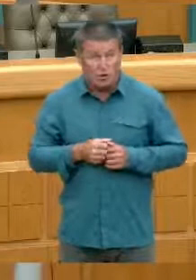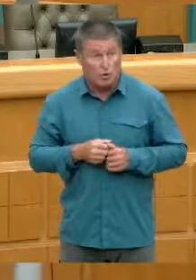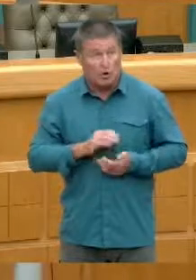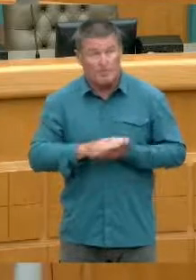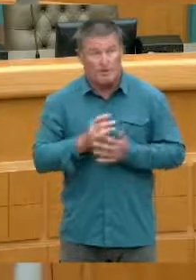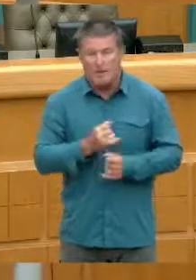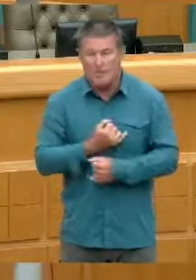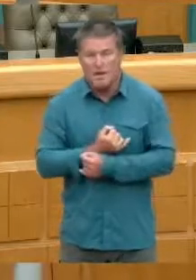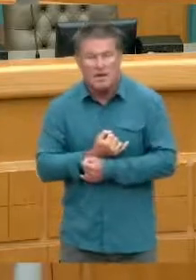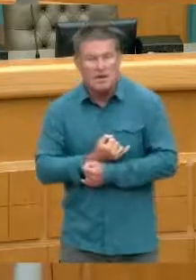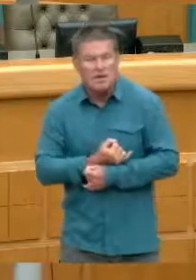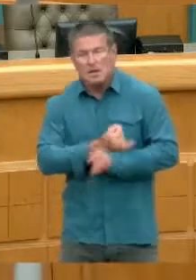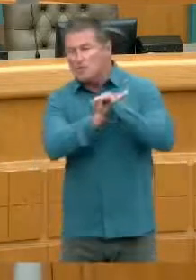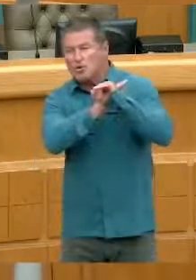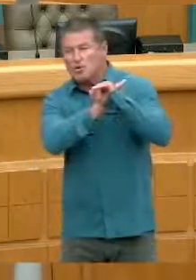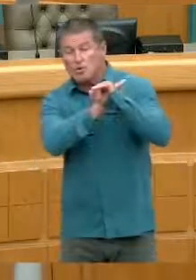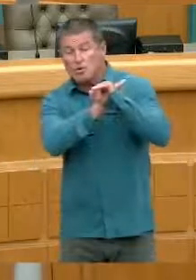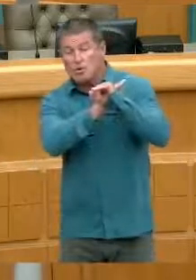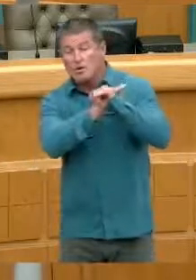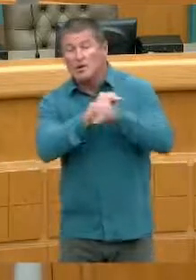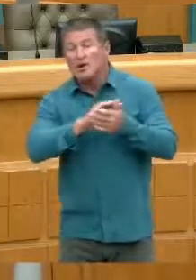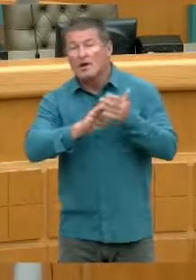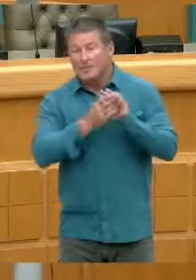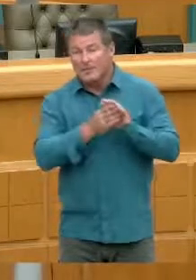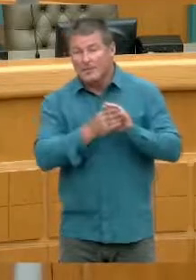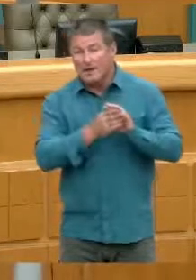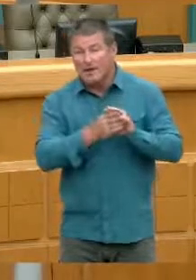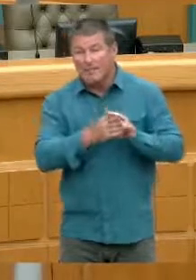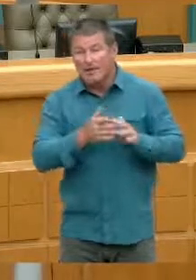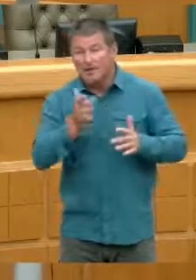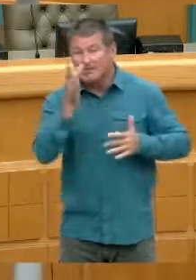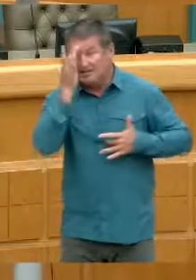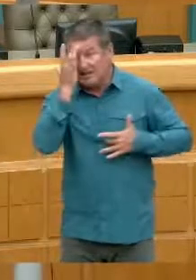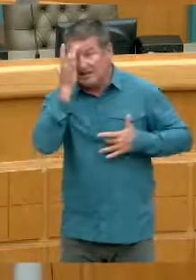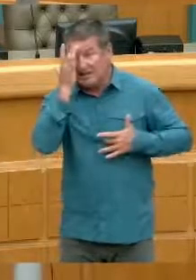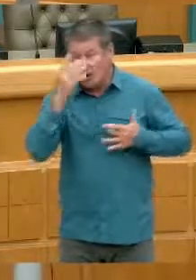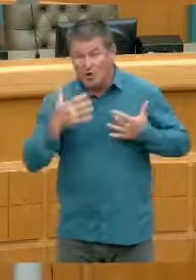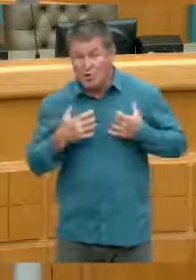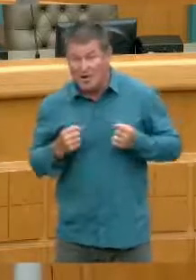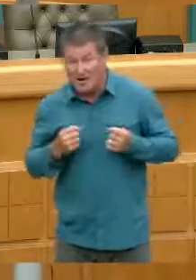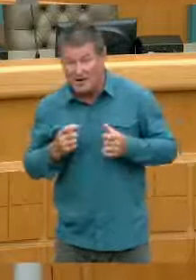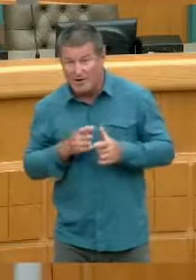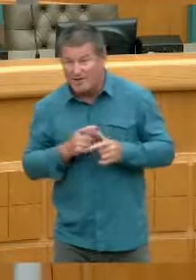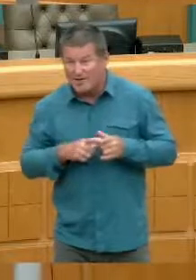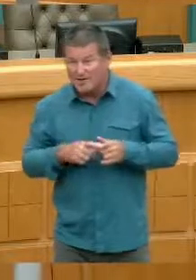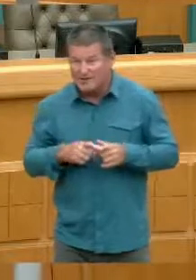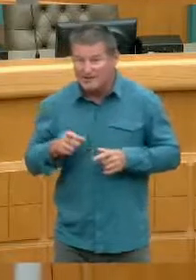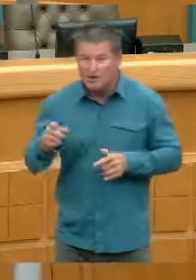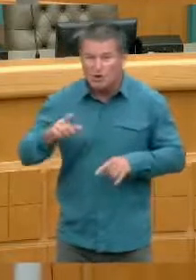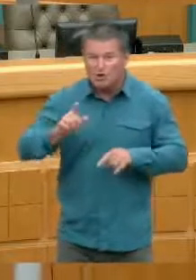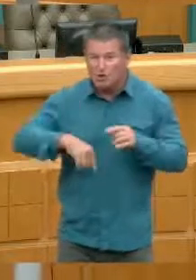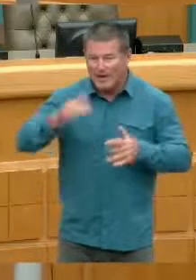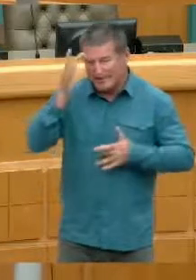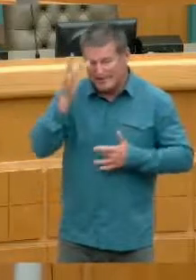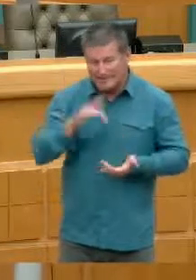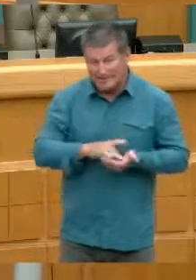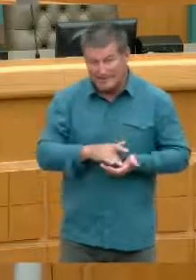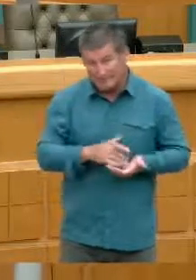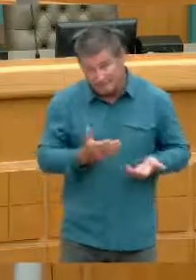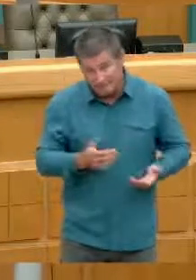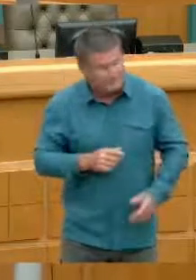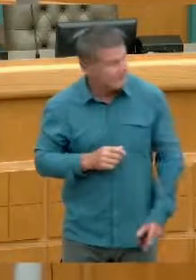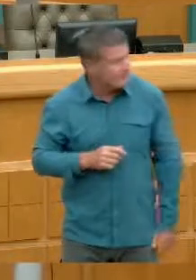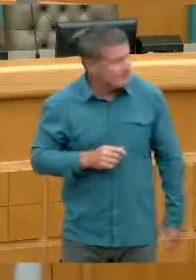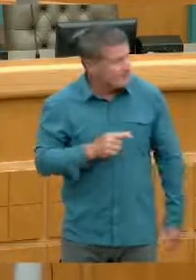now is to become infected and then recover. There's no vaccine in place. So this gives us an